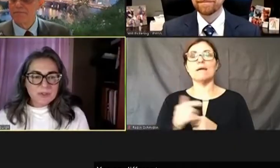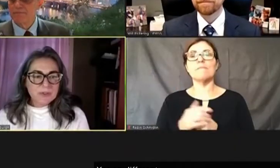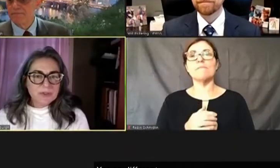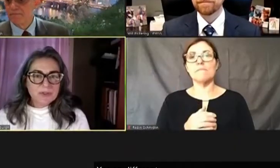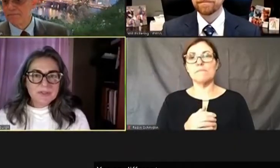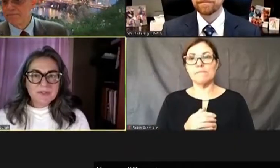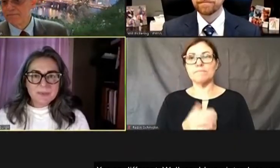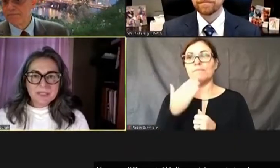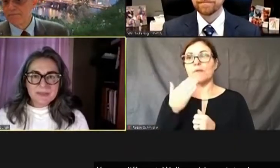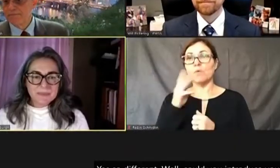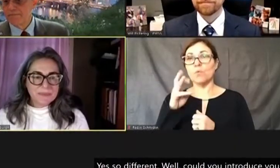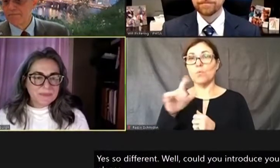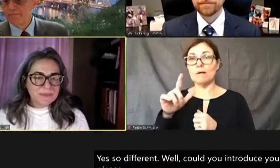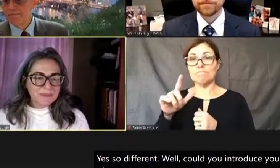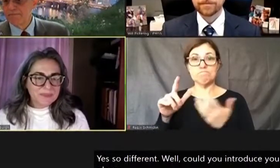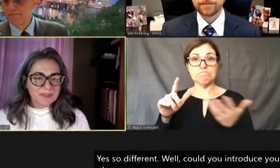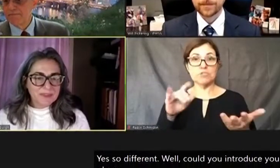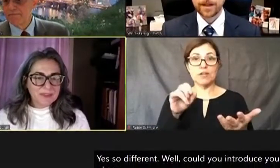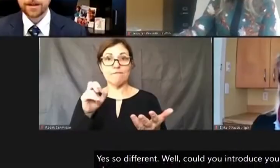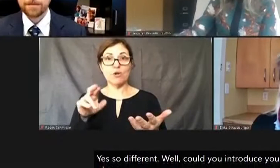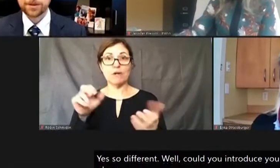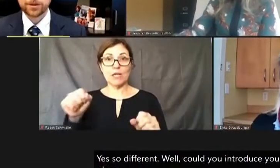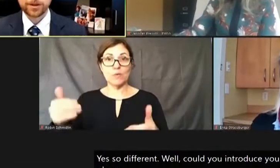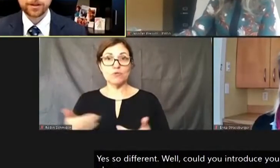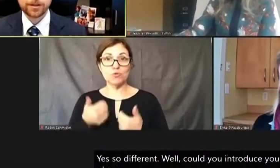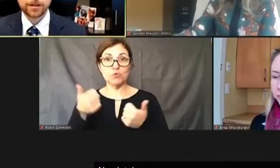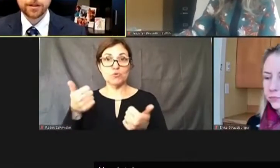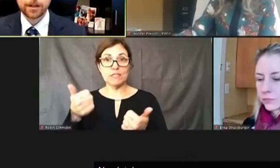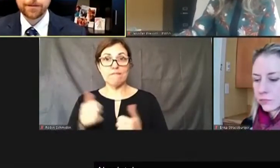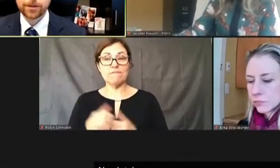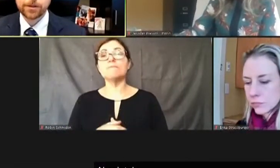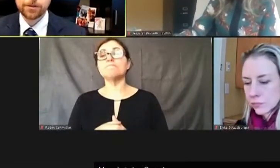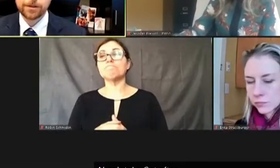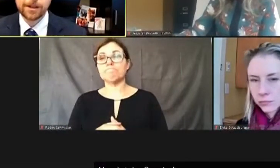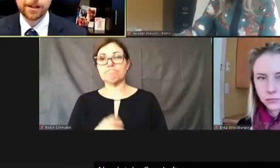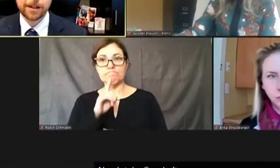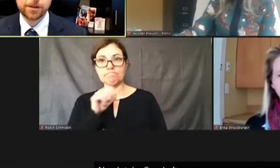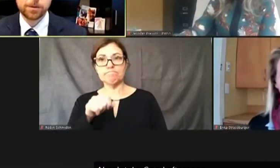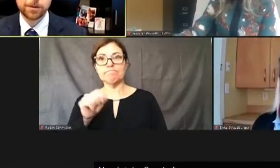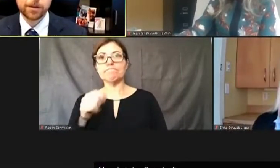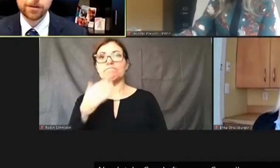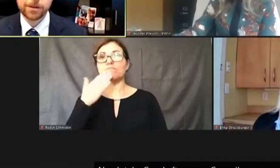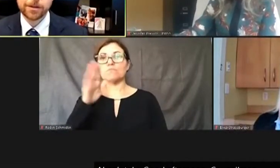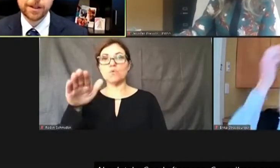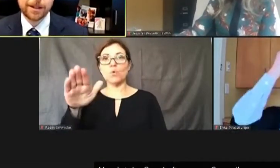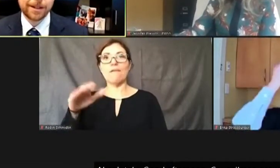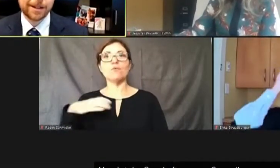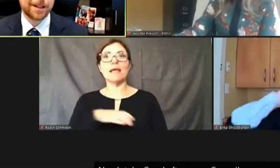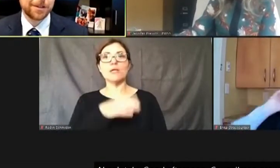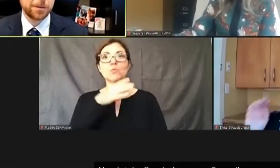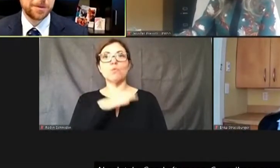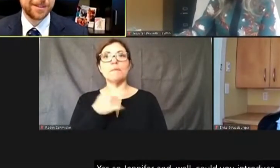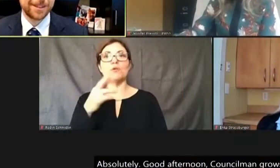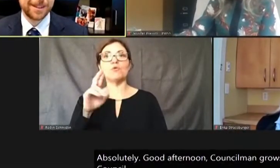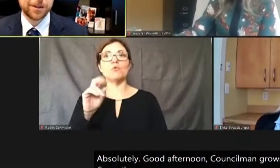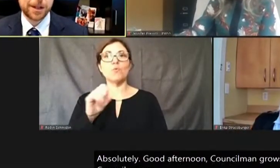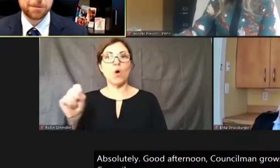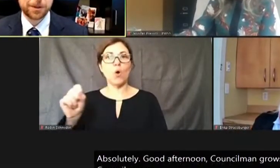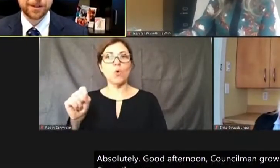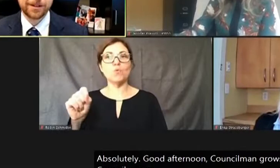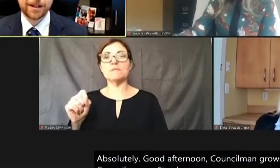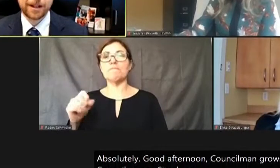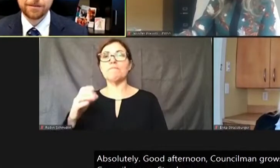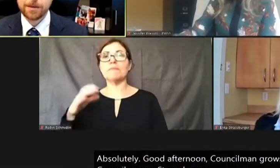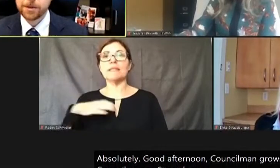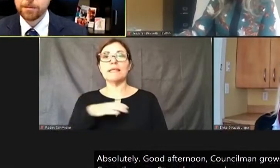could you introduce yourselves, please? Absolutely. Good afternoon, Councilwoman Gross, Councilwoman